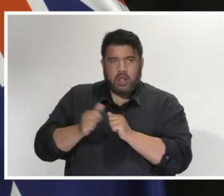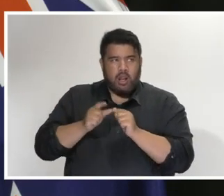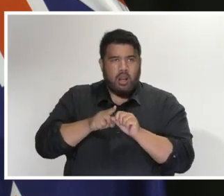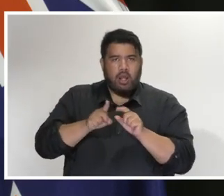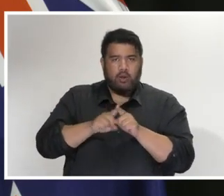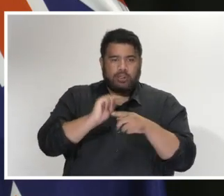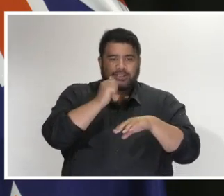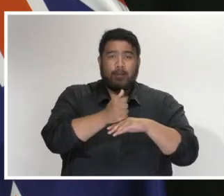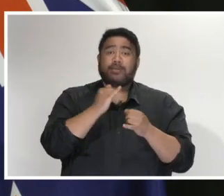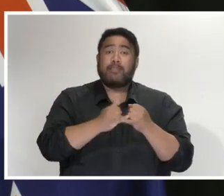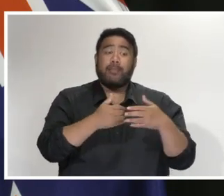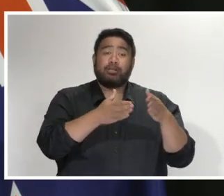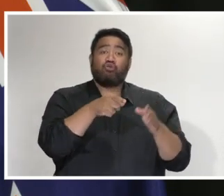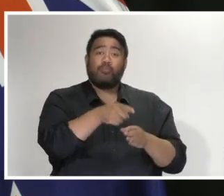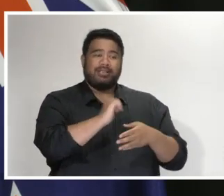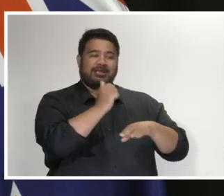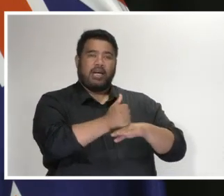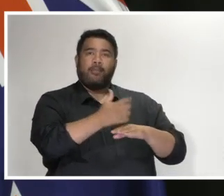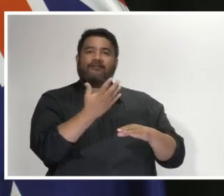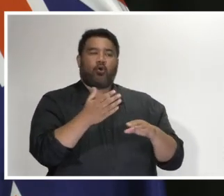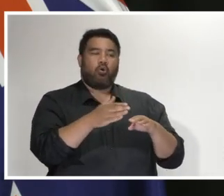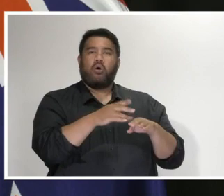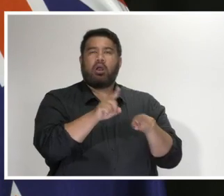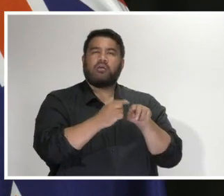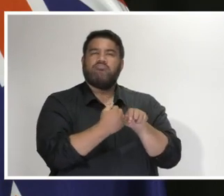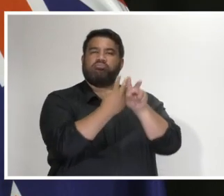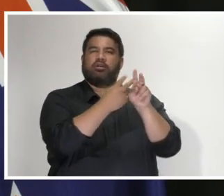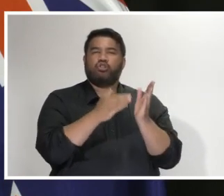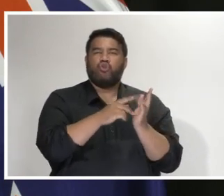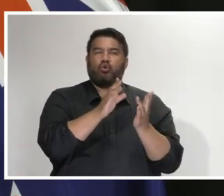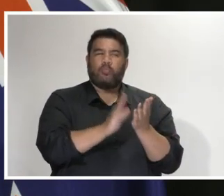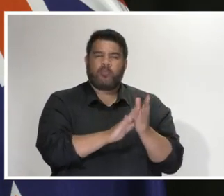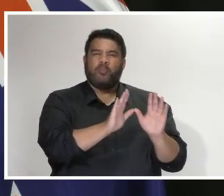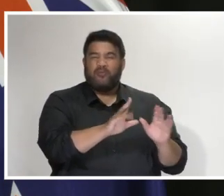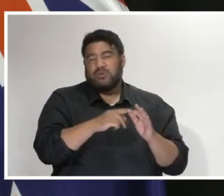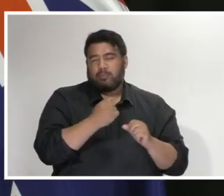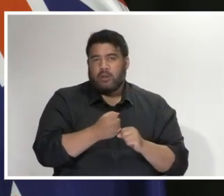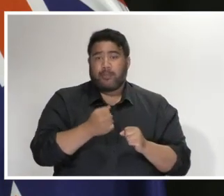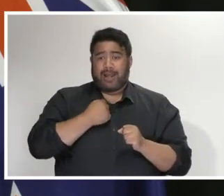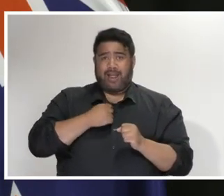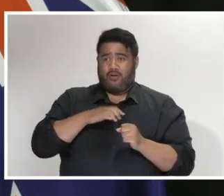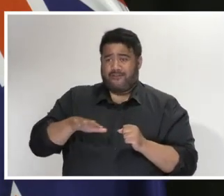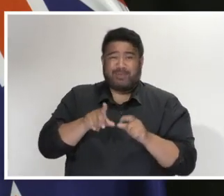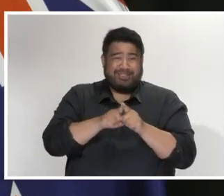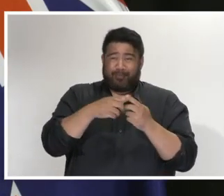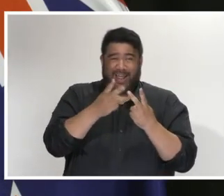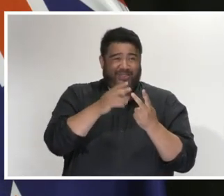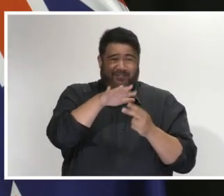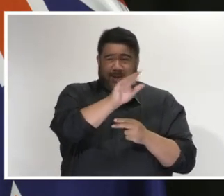set up the spare bedroom for Zoom calls and so on. And I think every family is, where there's parents who are working from